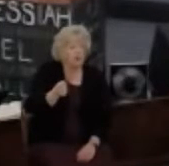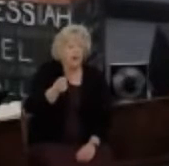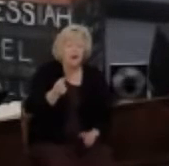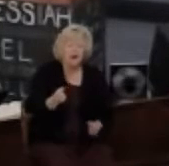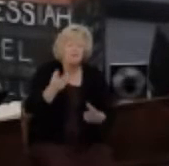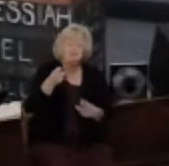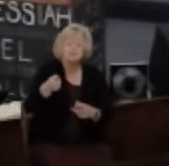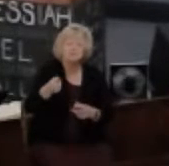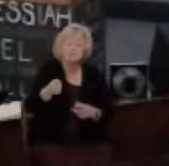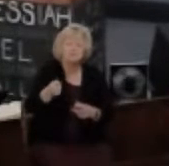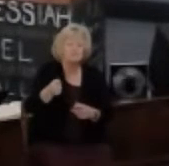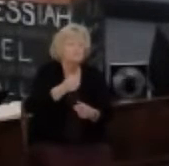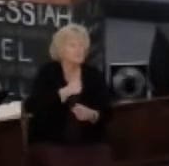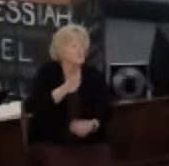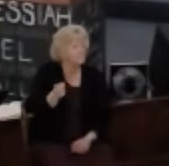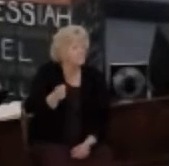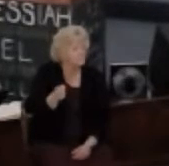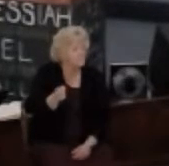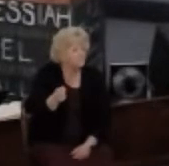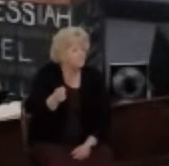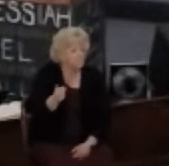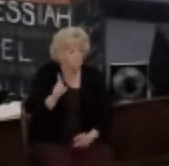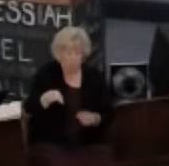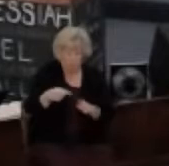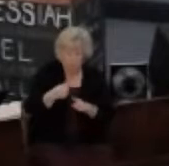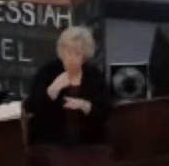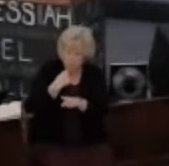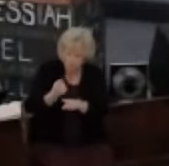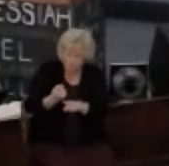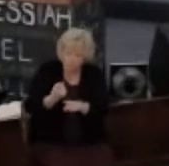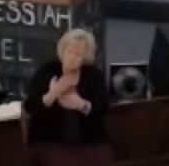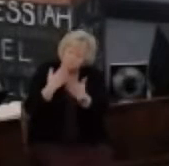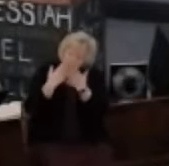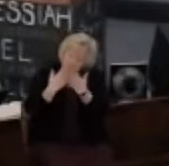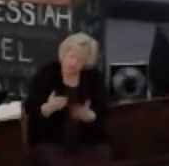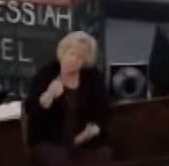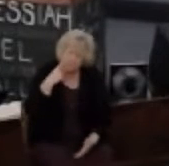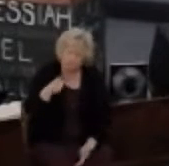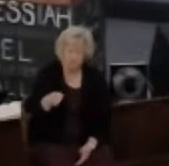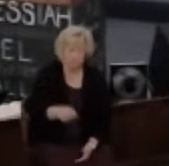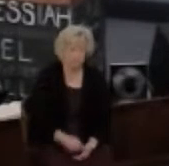you? When's the last time you let them know how thankful you are